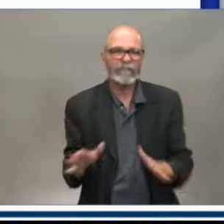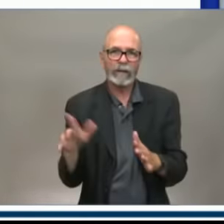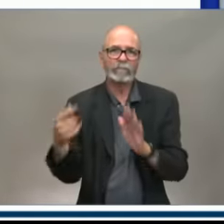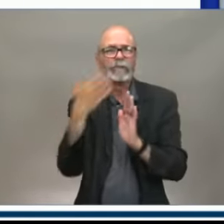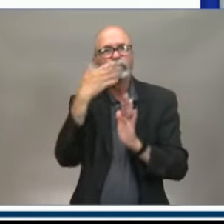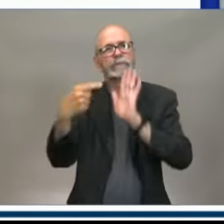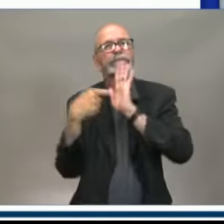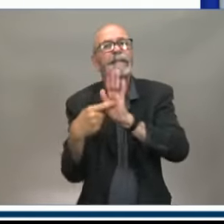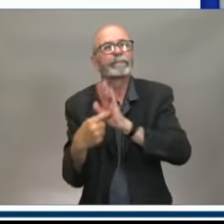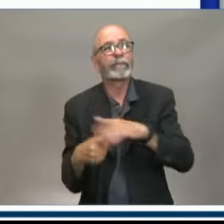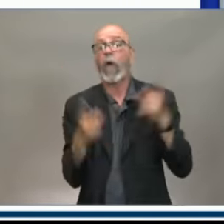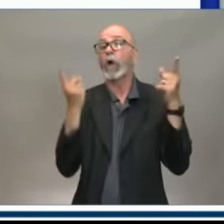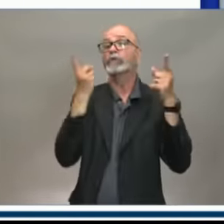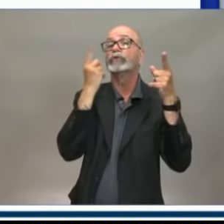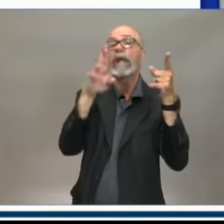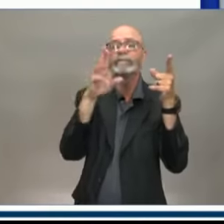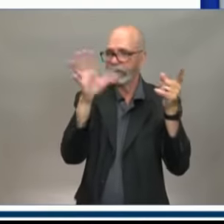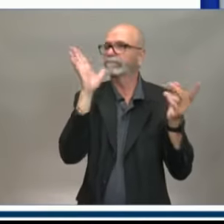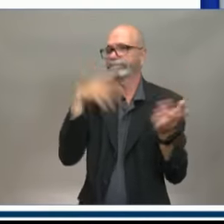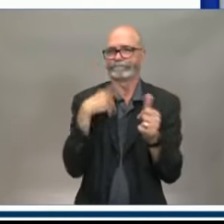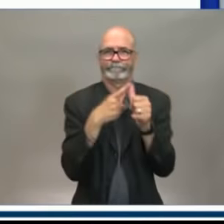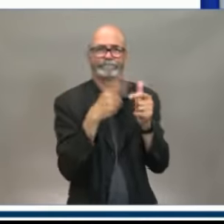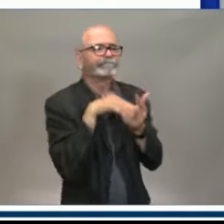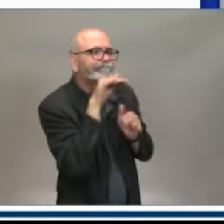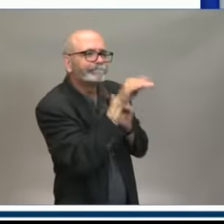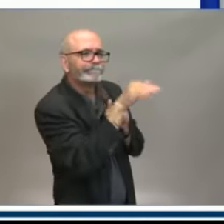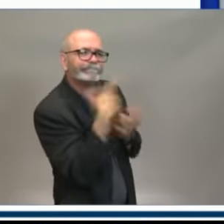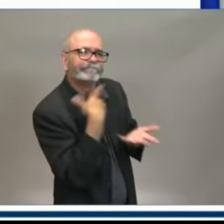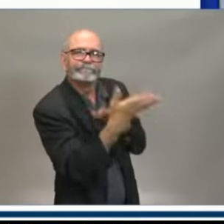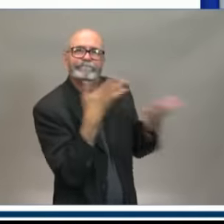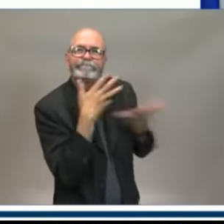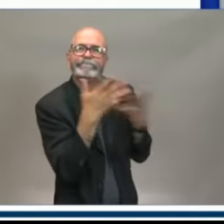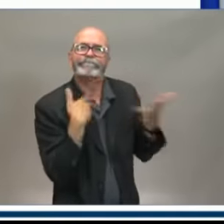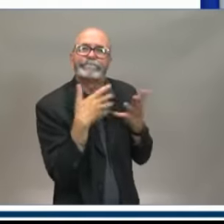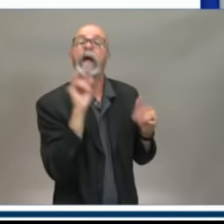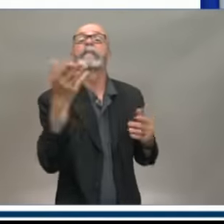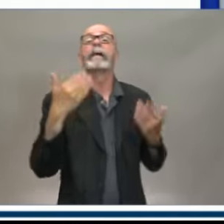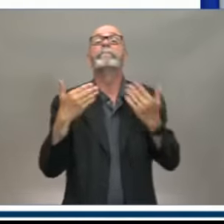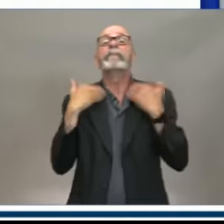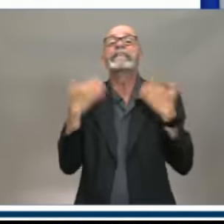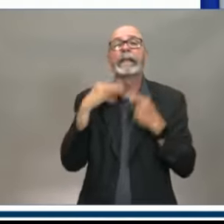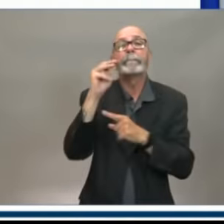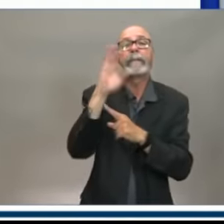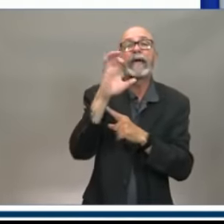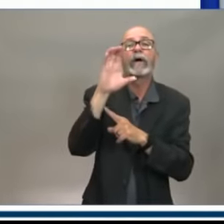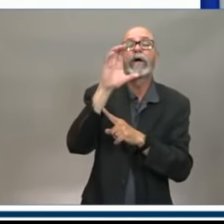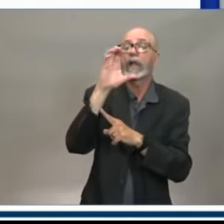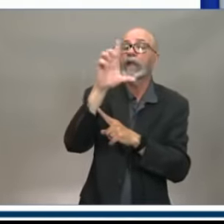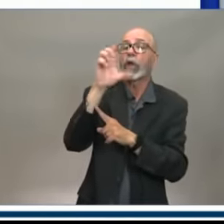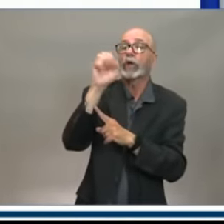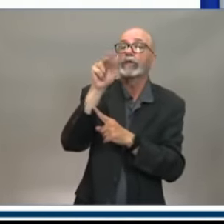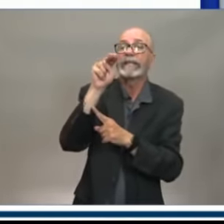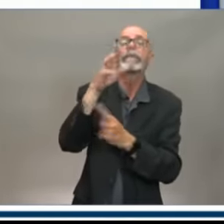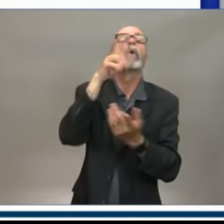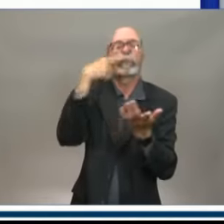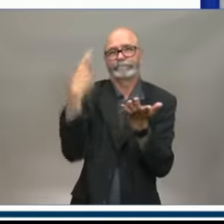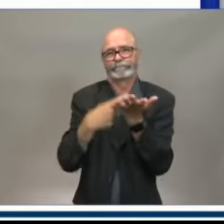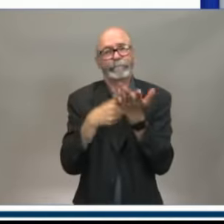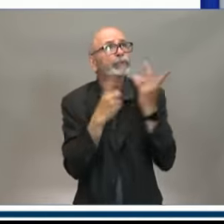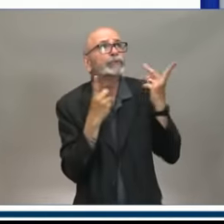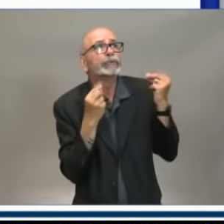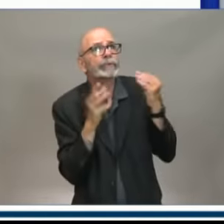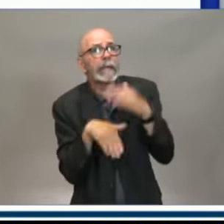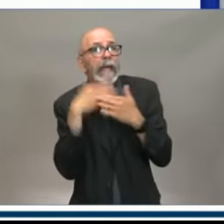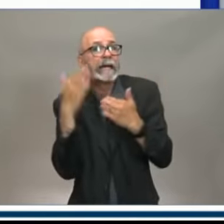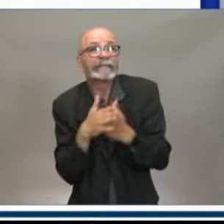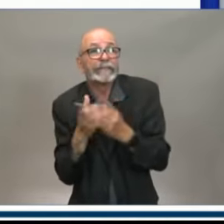his consultation. Minister McClellan and his team will complete the follow-up. And as we get closer to an official reopening for those